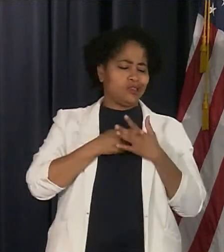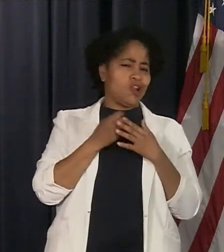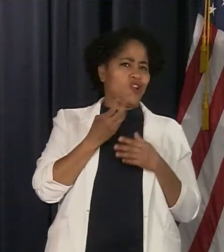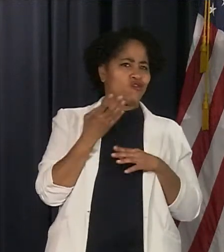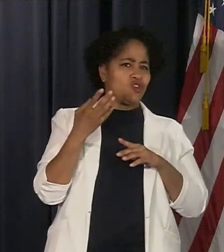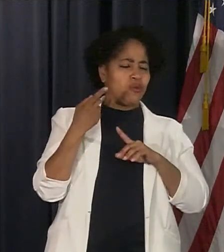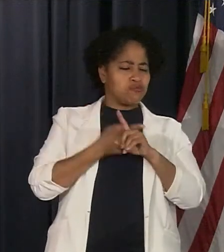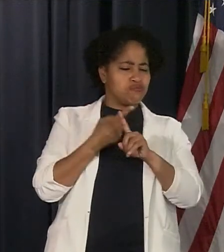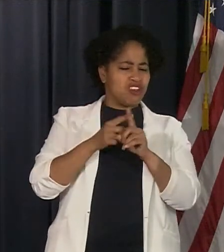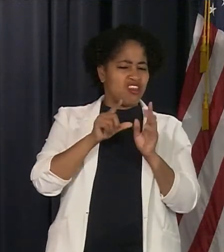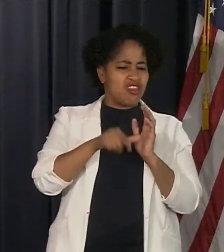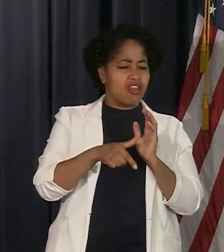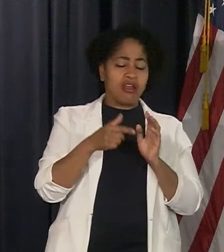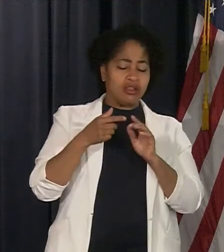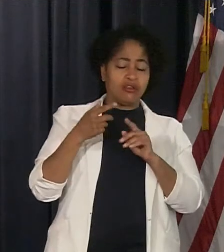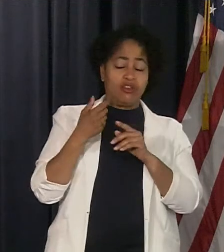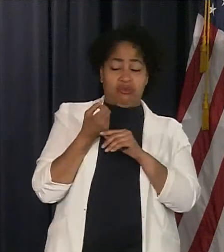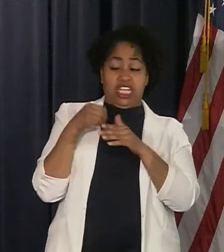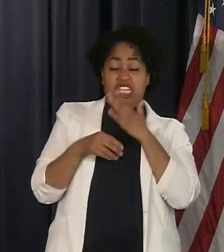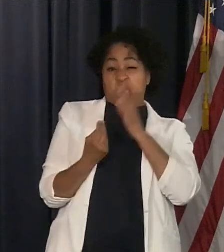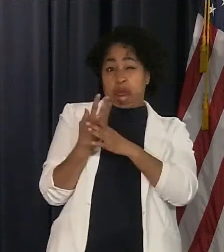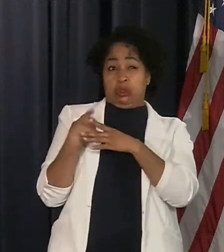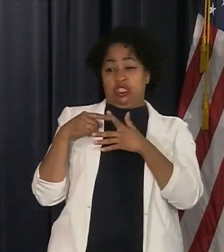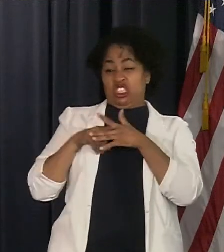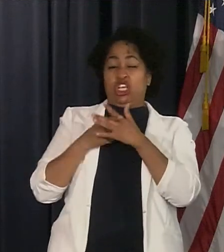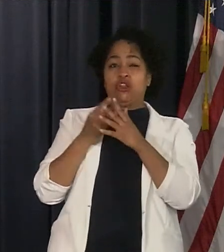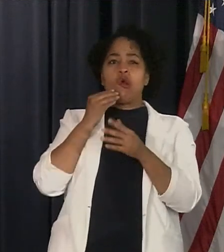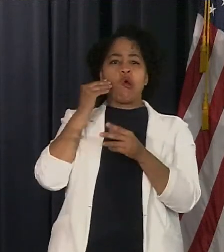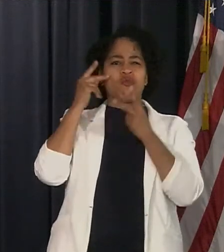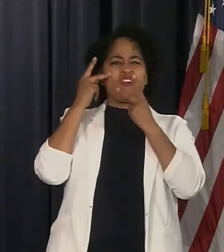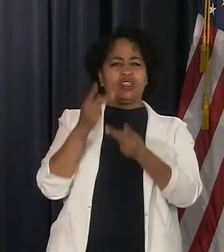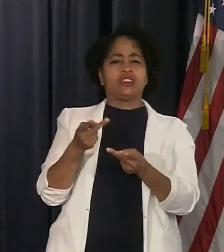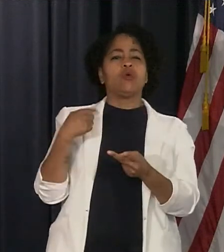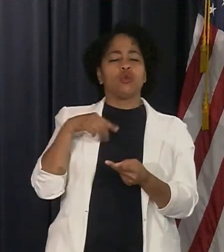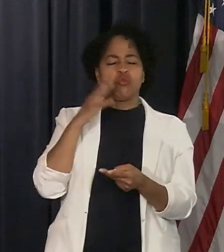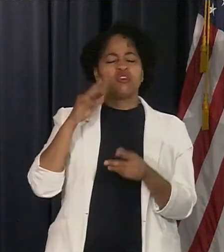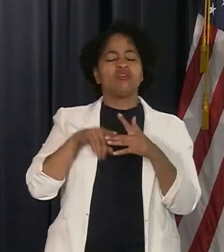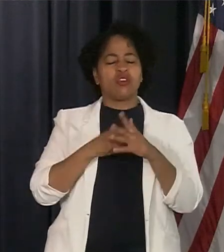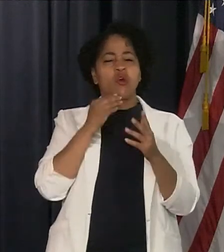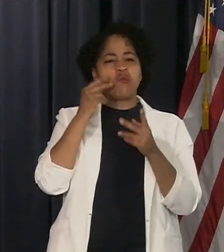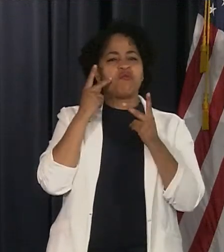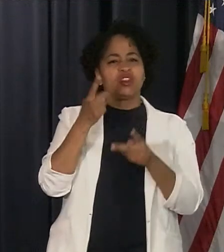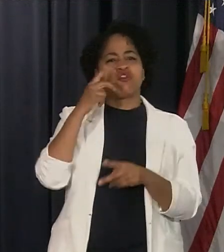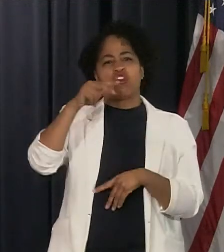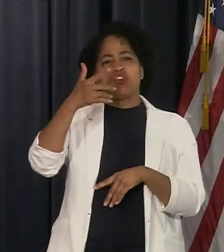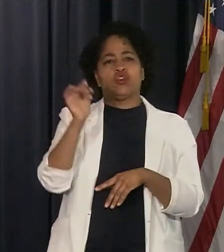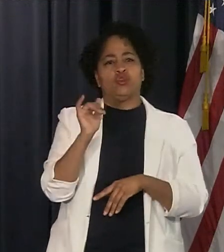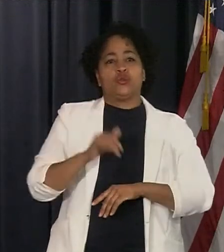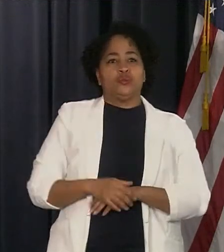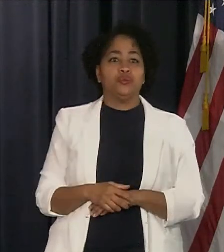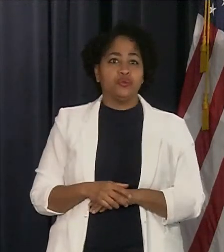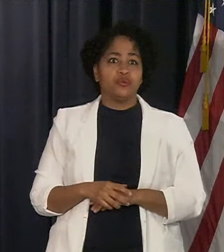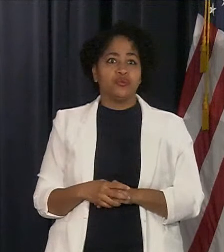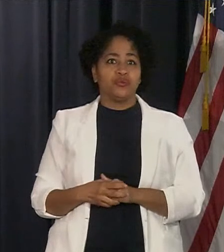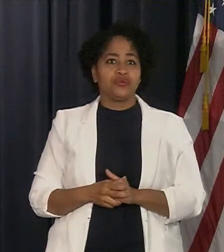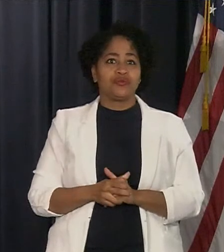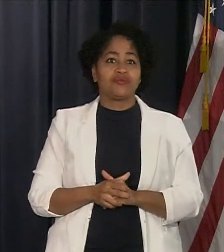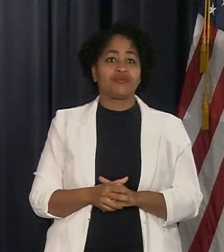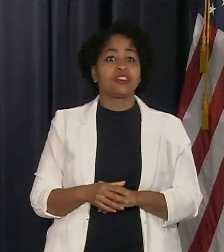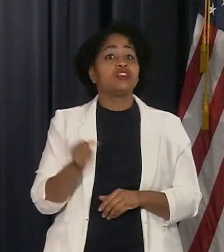months in last spring, and we will also start home visits for the third shots as well.